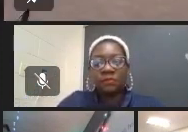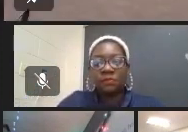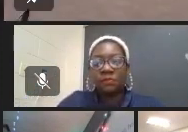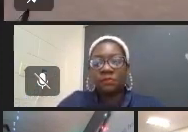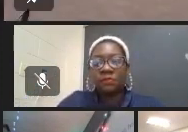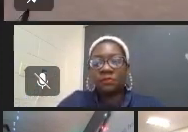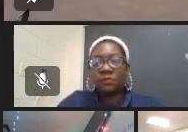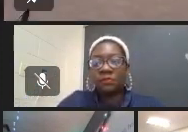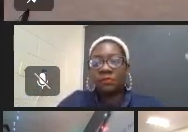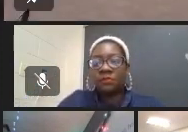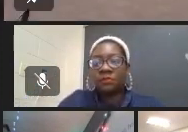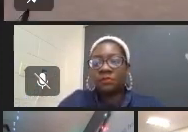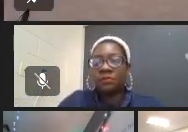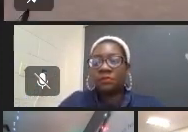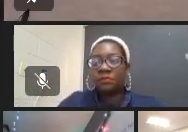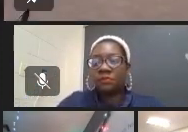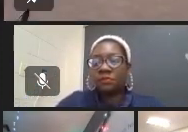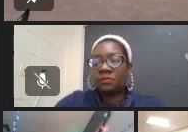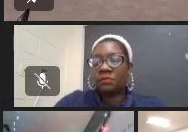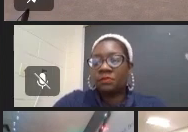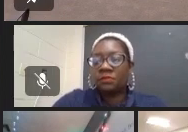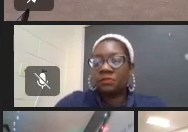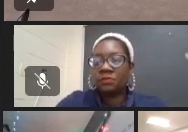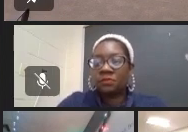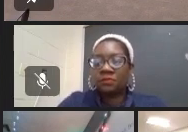All right, next on our agenda is the